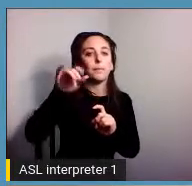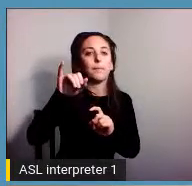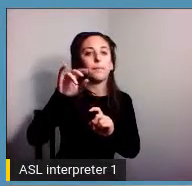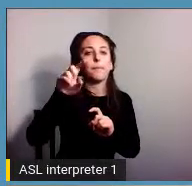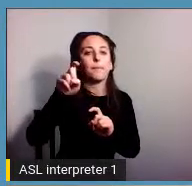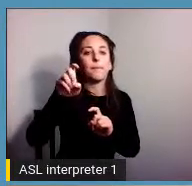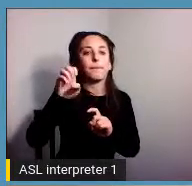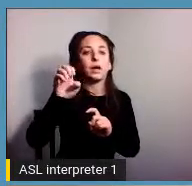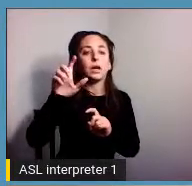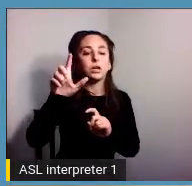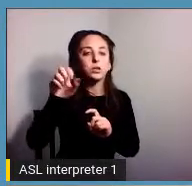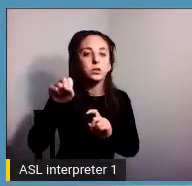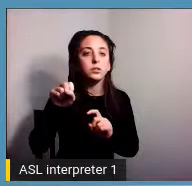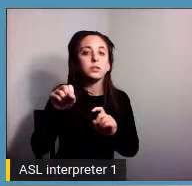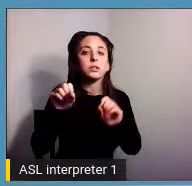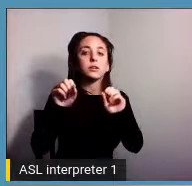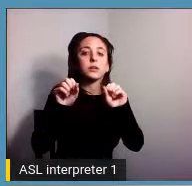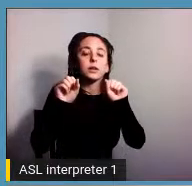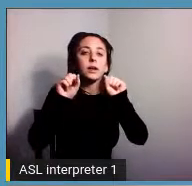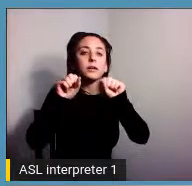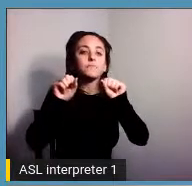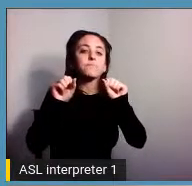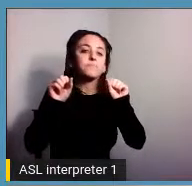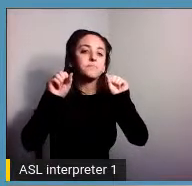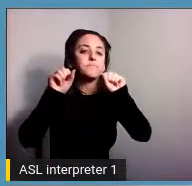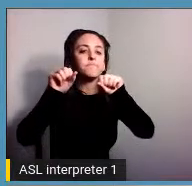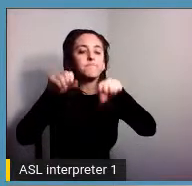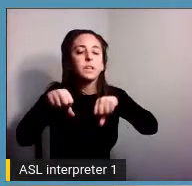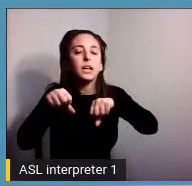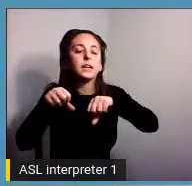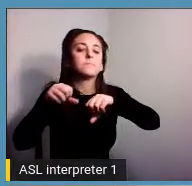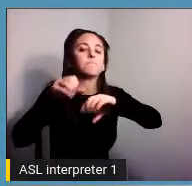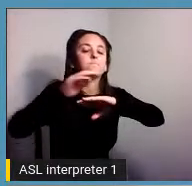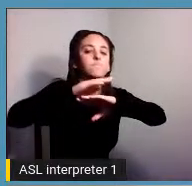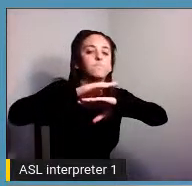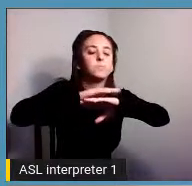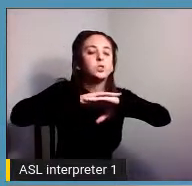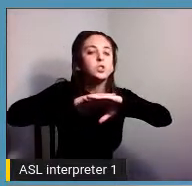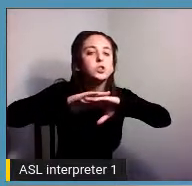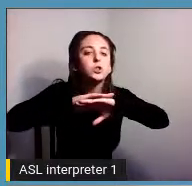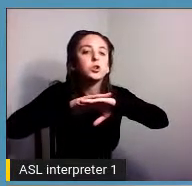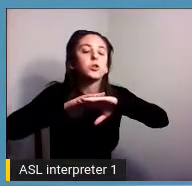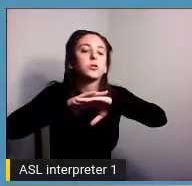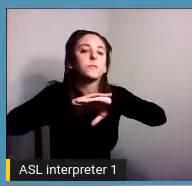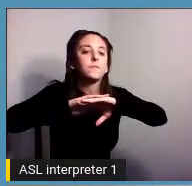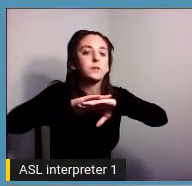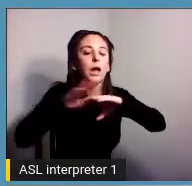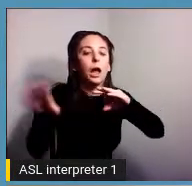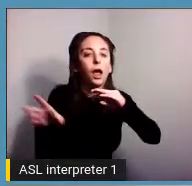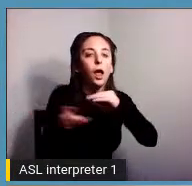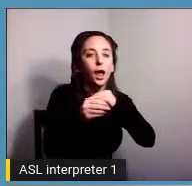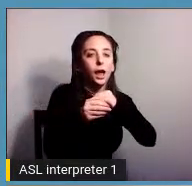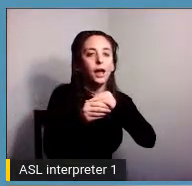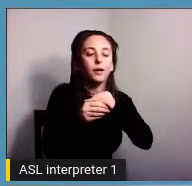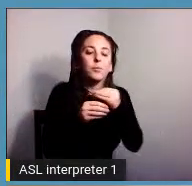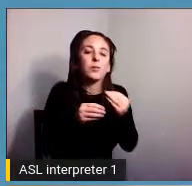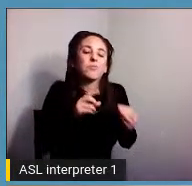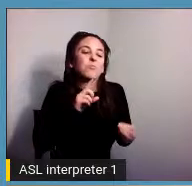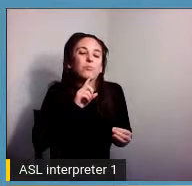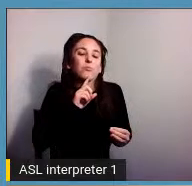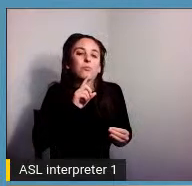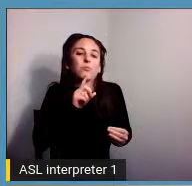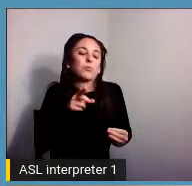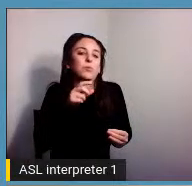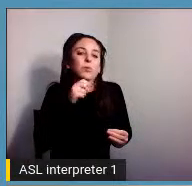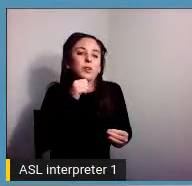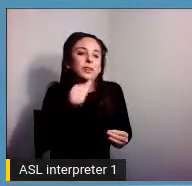can create artifacts on the surface that don't actually exist on the real world subject. And this is just one photograph. If